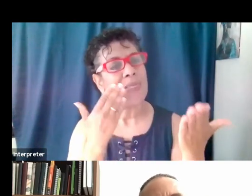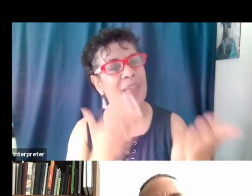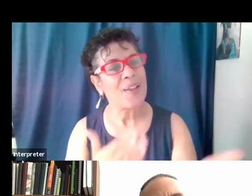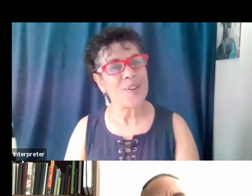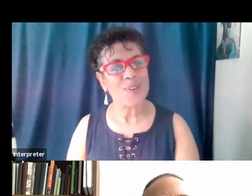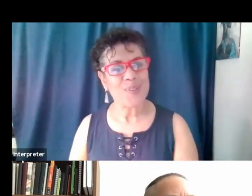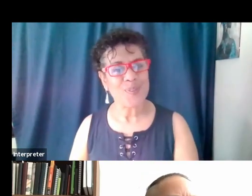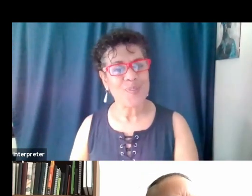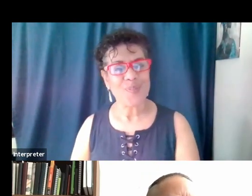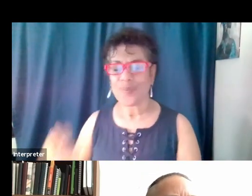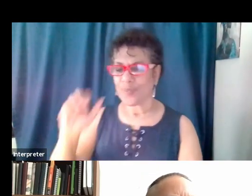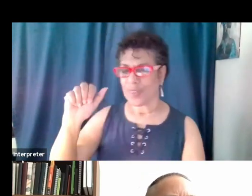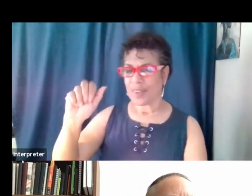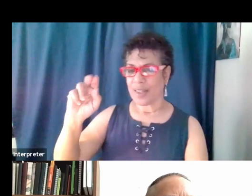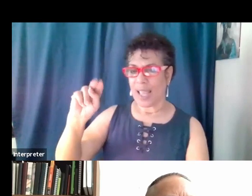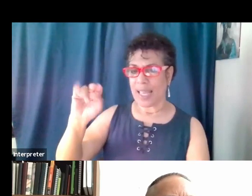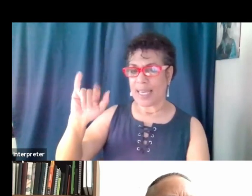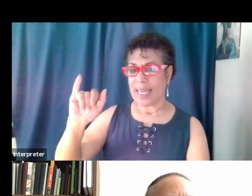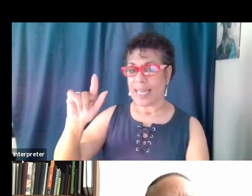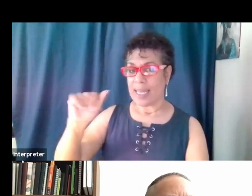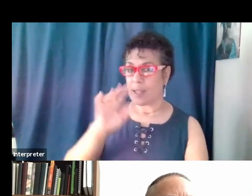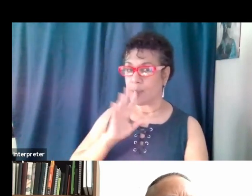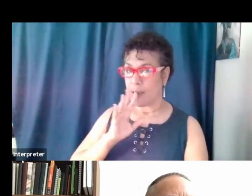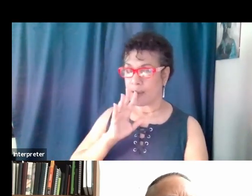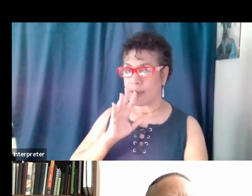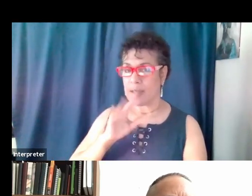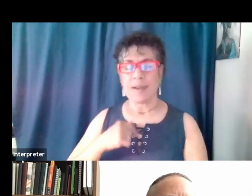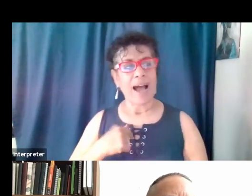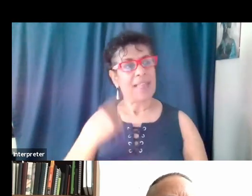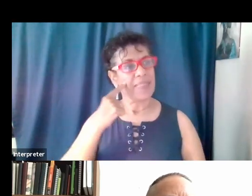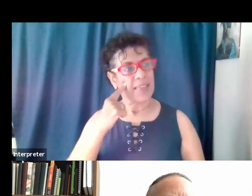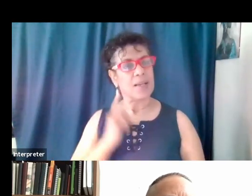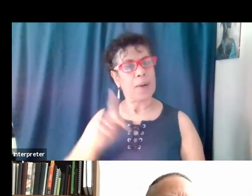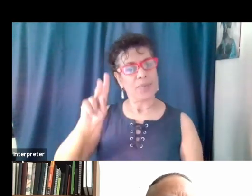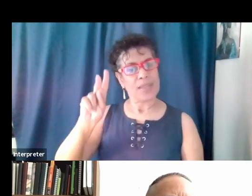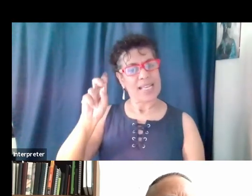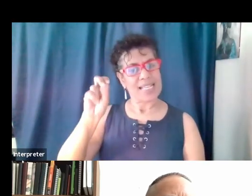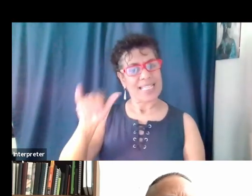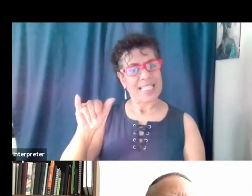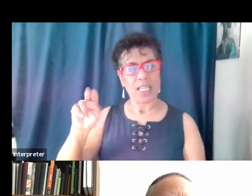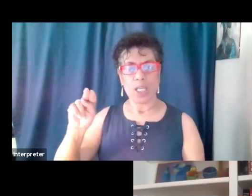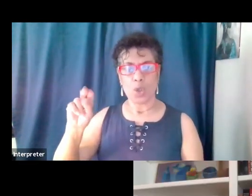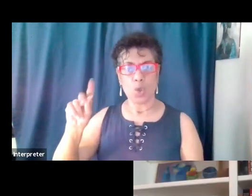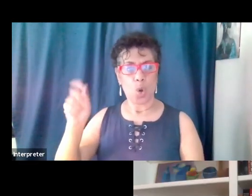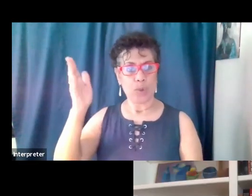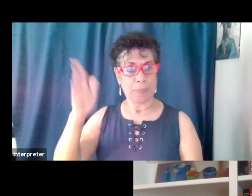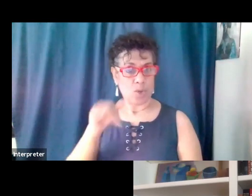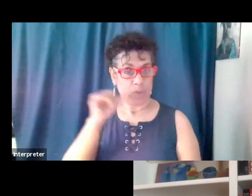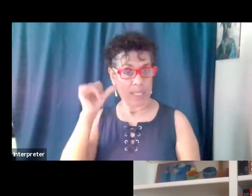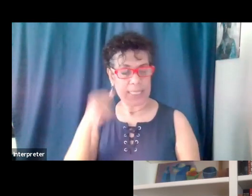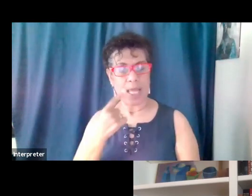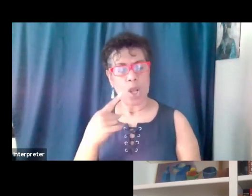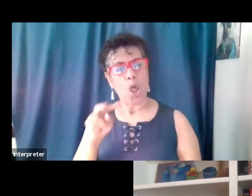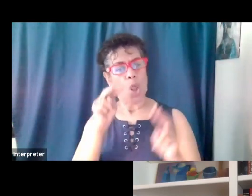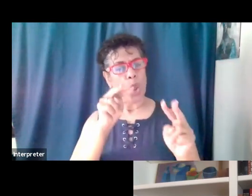I would add to that, Charles, this makes me think so much of what our keynote speaker, Sarah, said yesterday about looking at people and